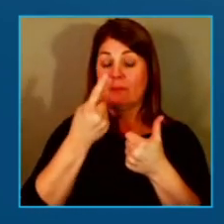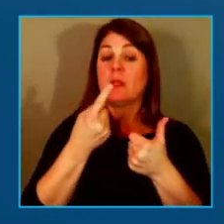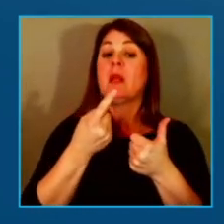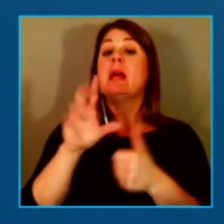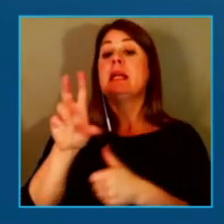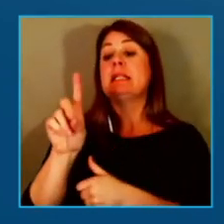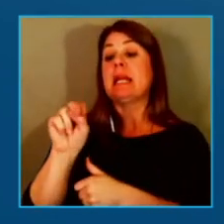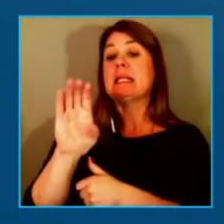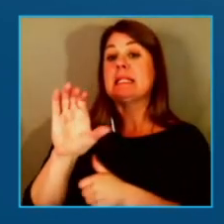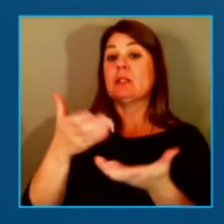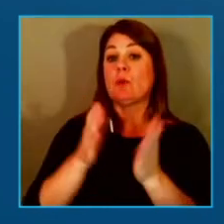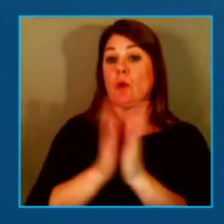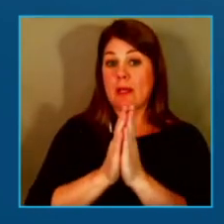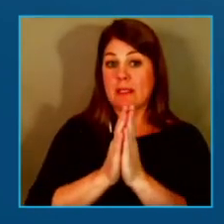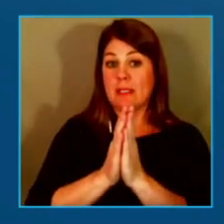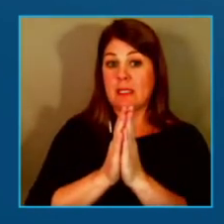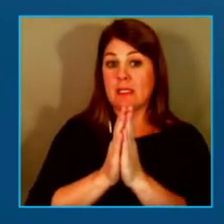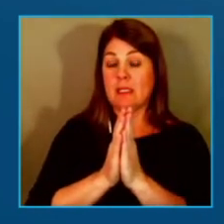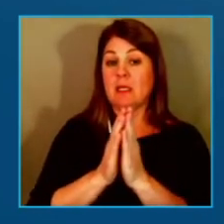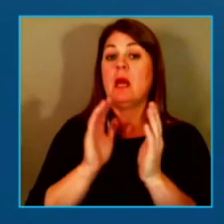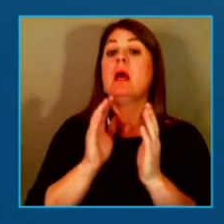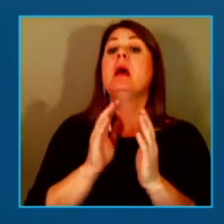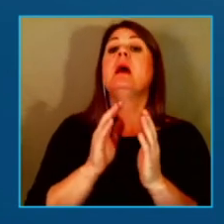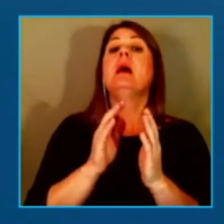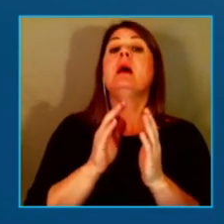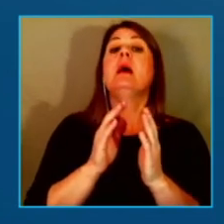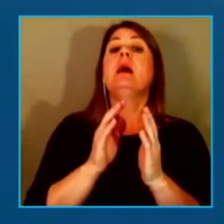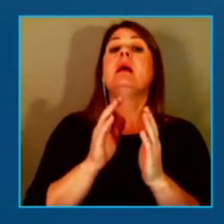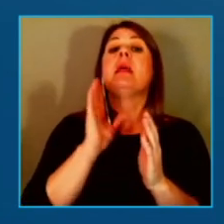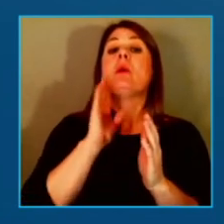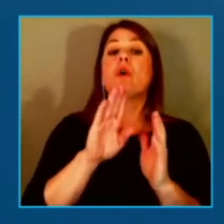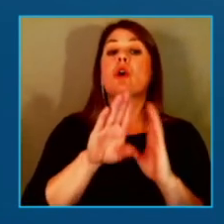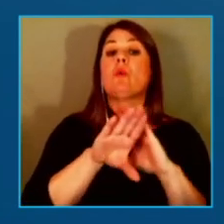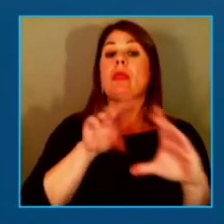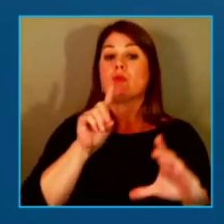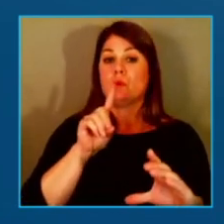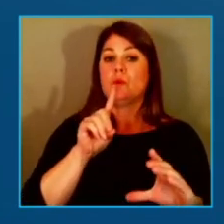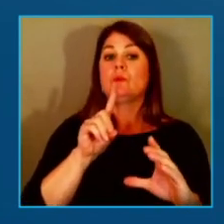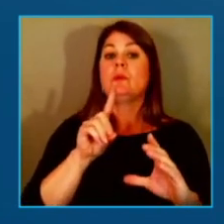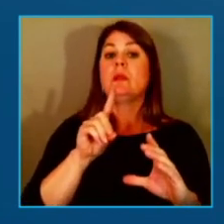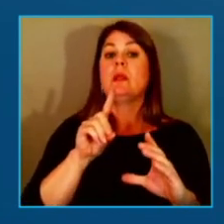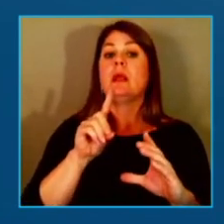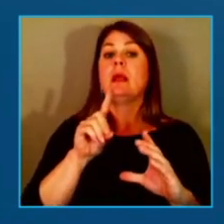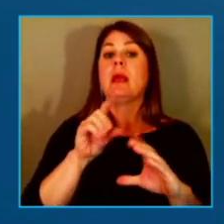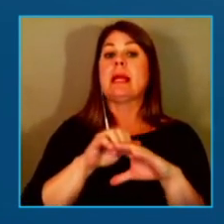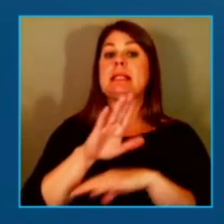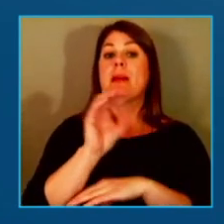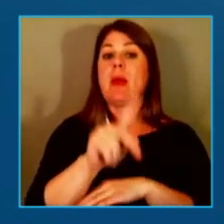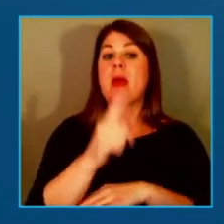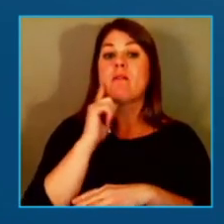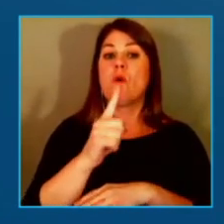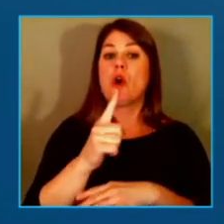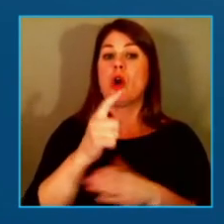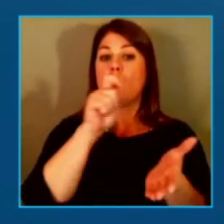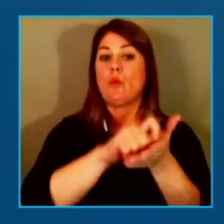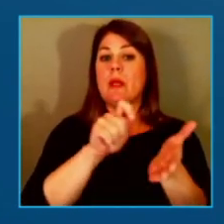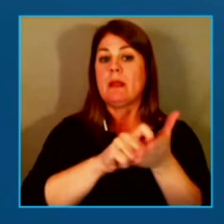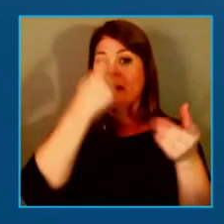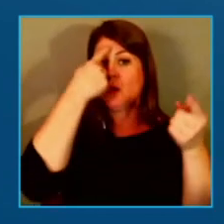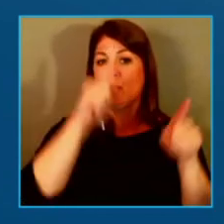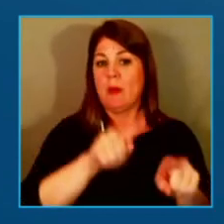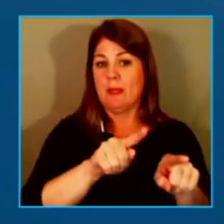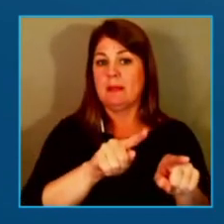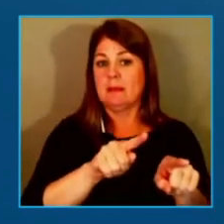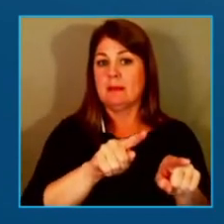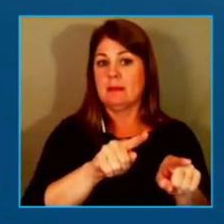the reformers withdrew in return for a written agreement. I have it nearby somewhere, a